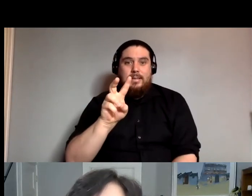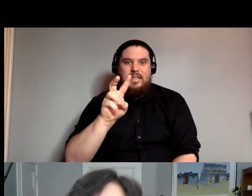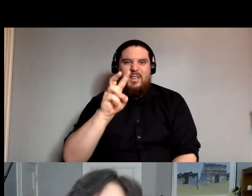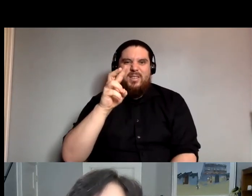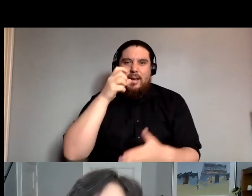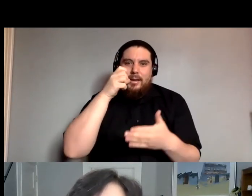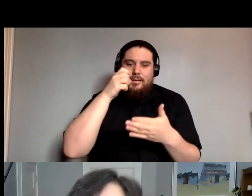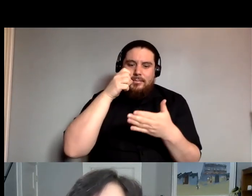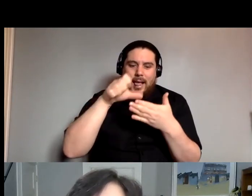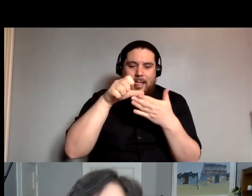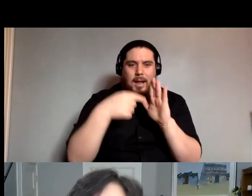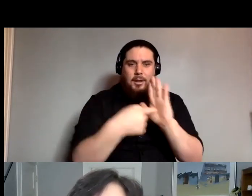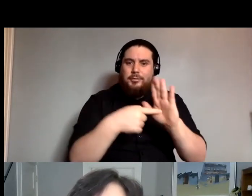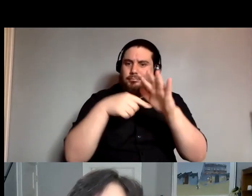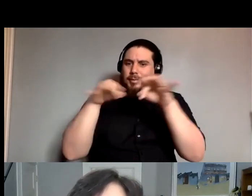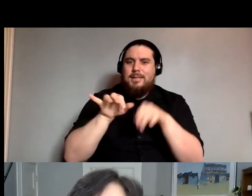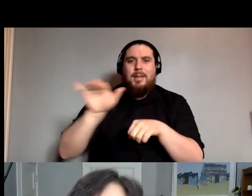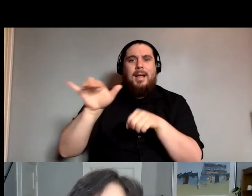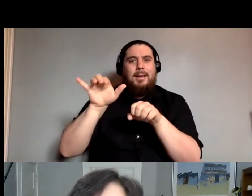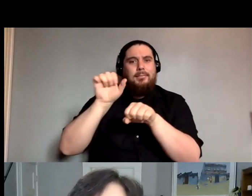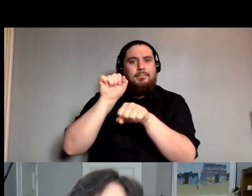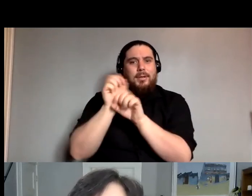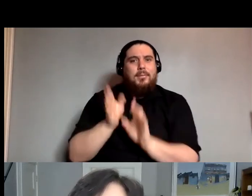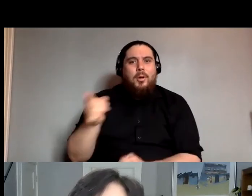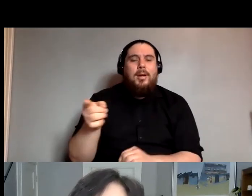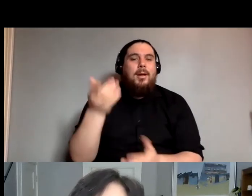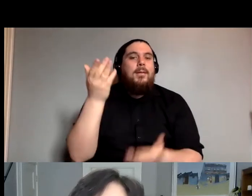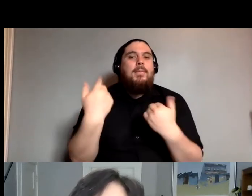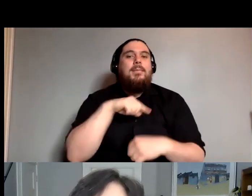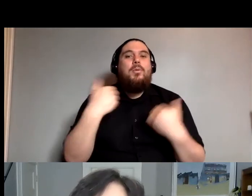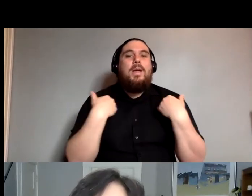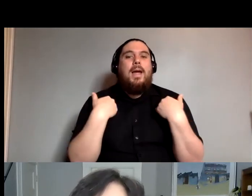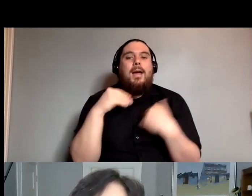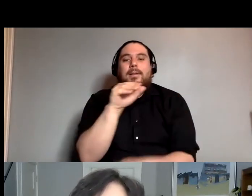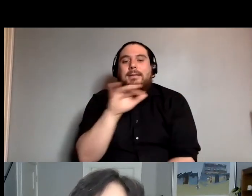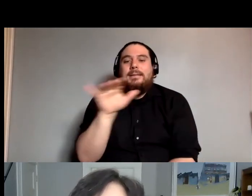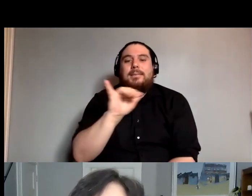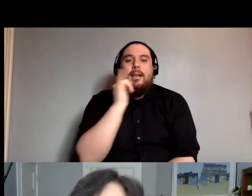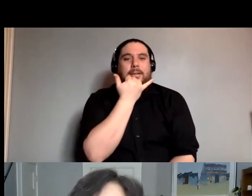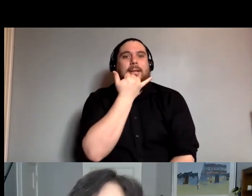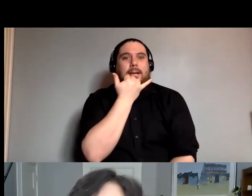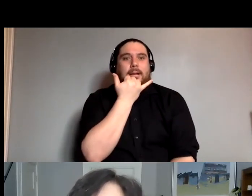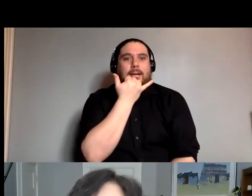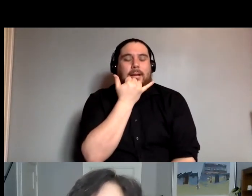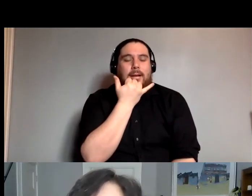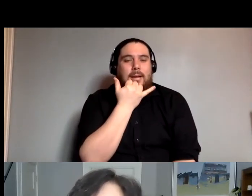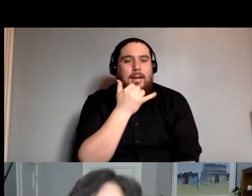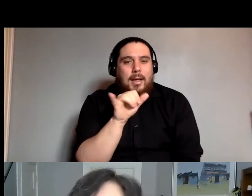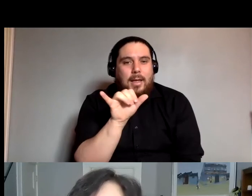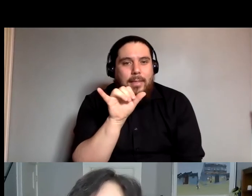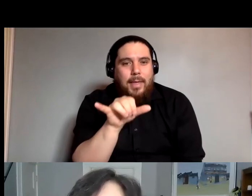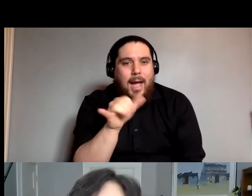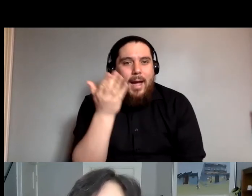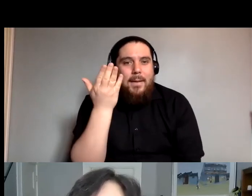we may be picking up things like spelling mistakes and stuff like that, which actually may be